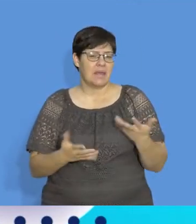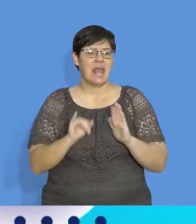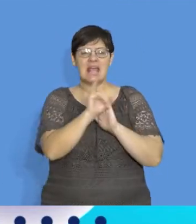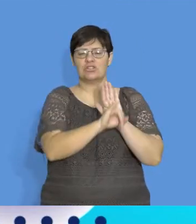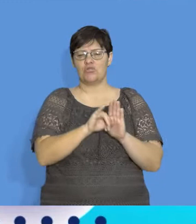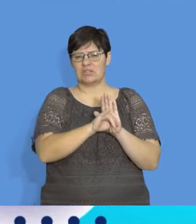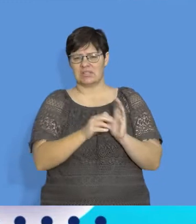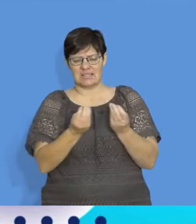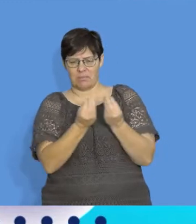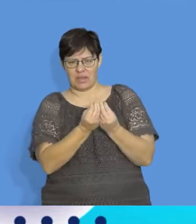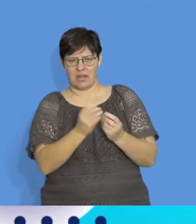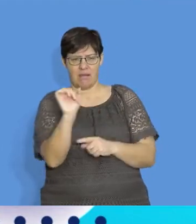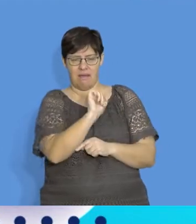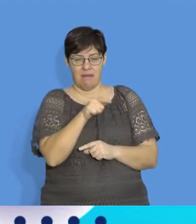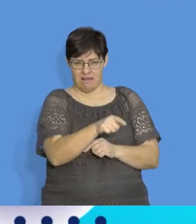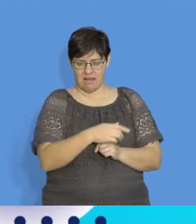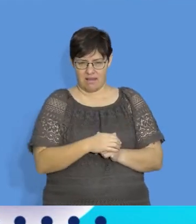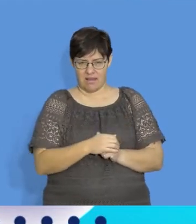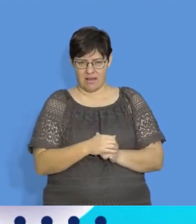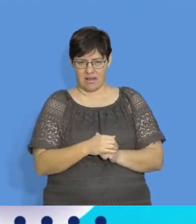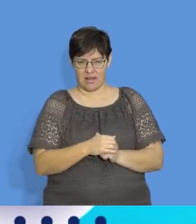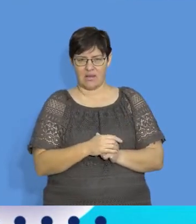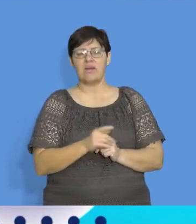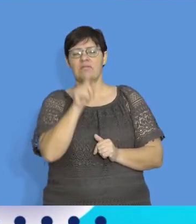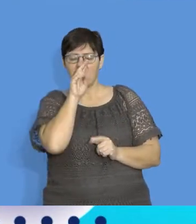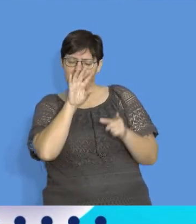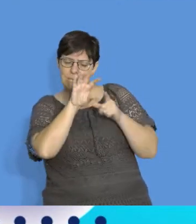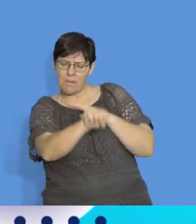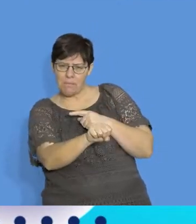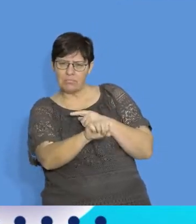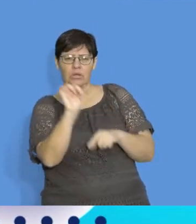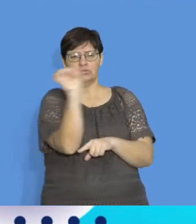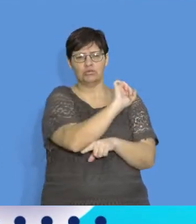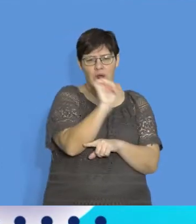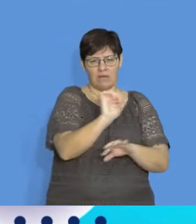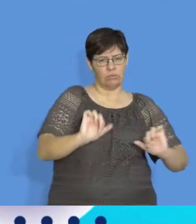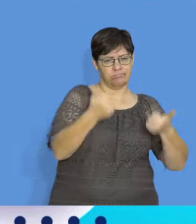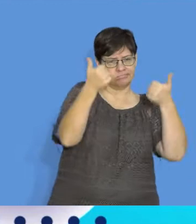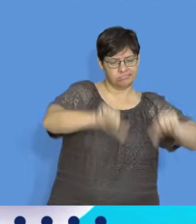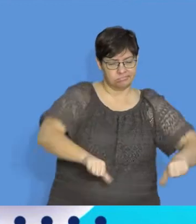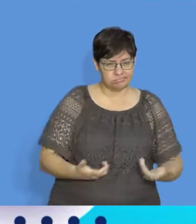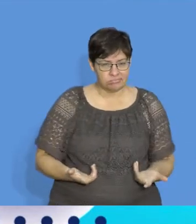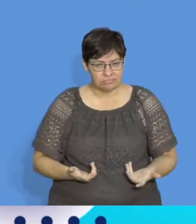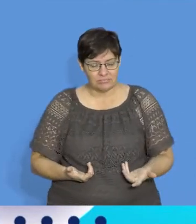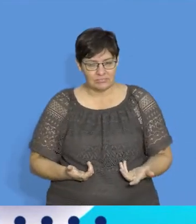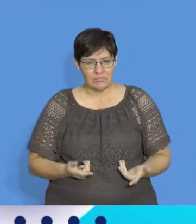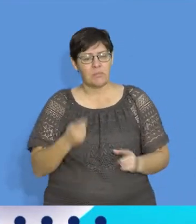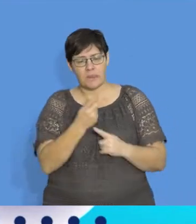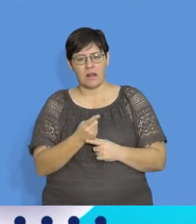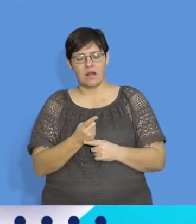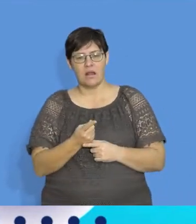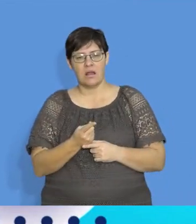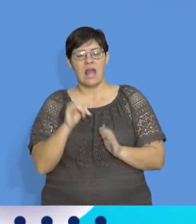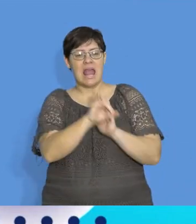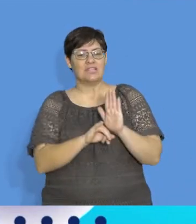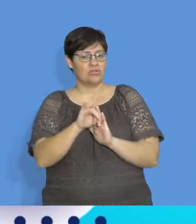a device, something in your car, and they kind of study how you drive, and they'll reduce your insurance